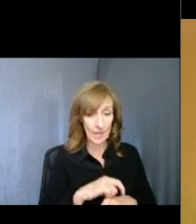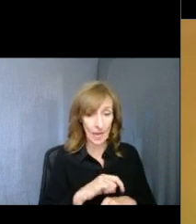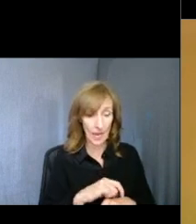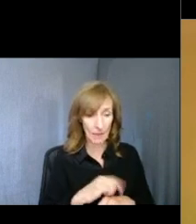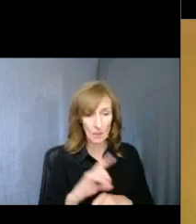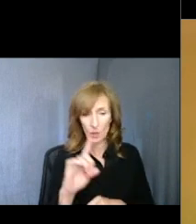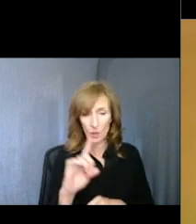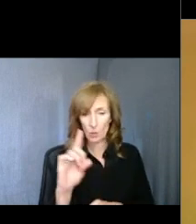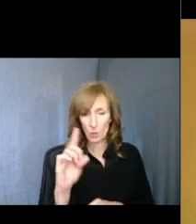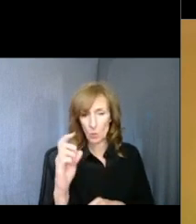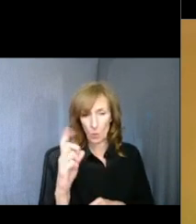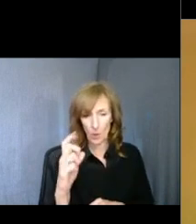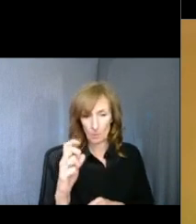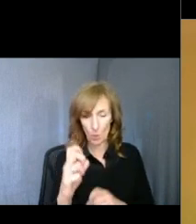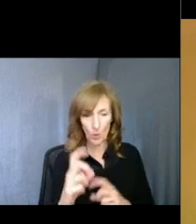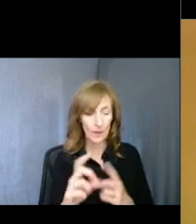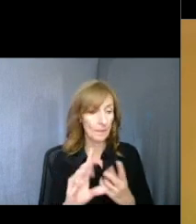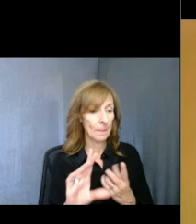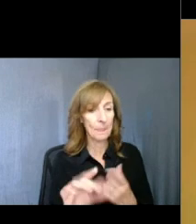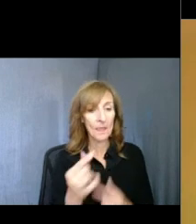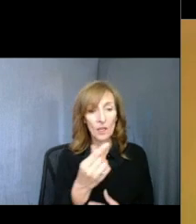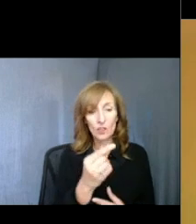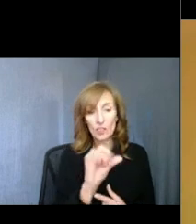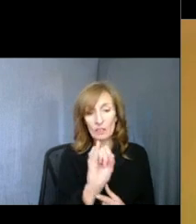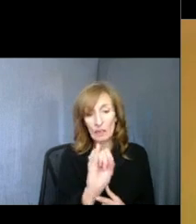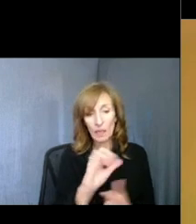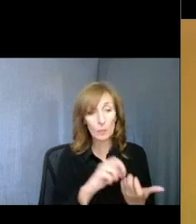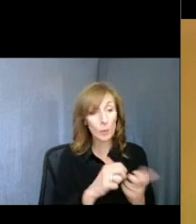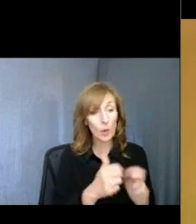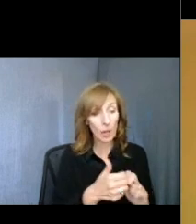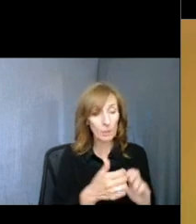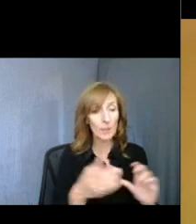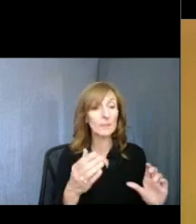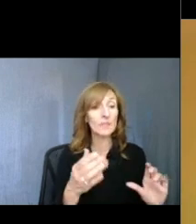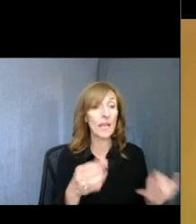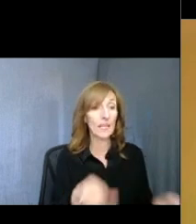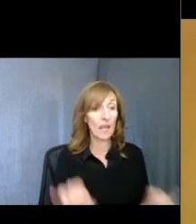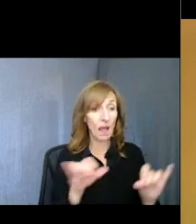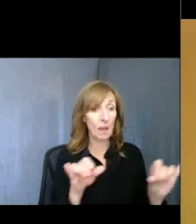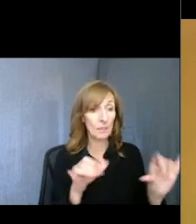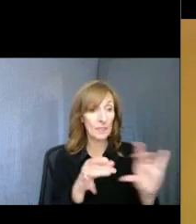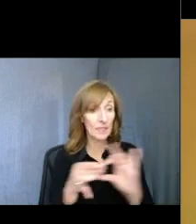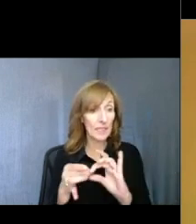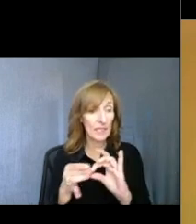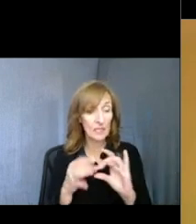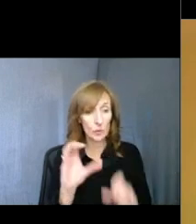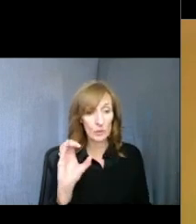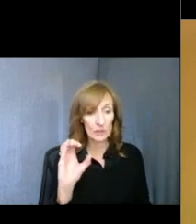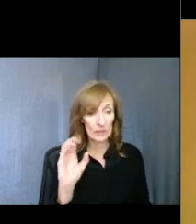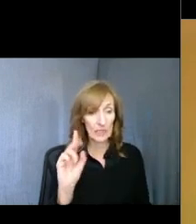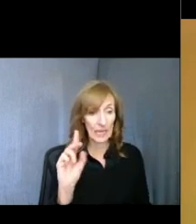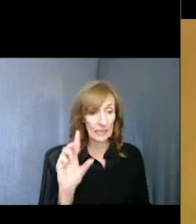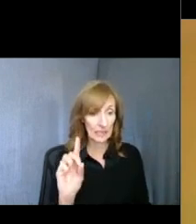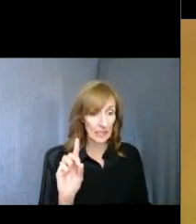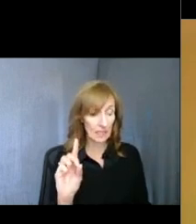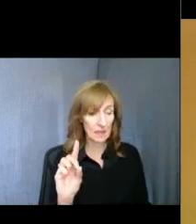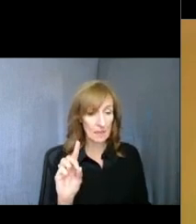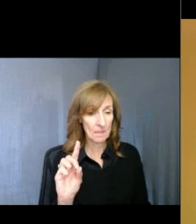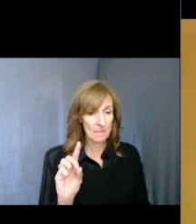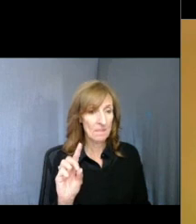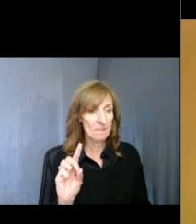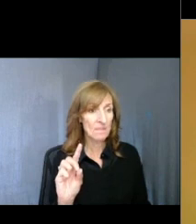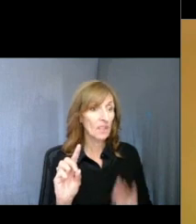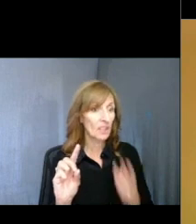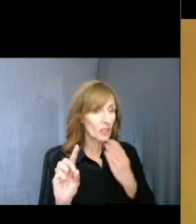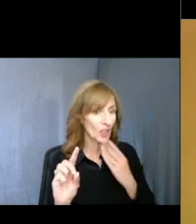GI issues a common link to CKD? Ooh, good question. We don't know.